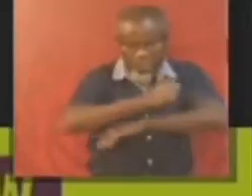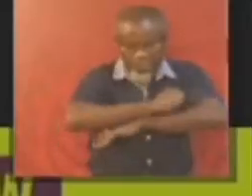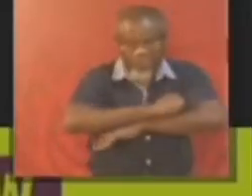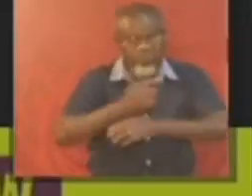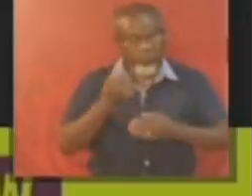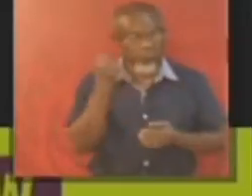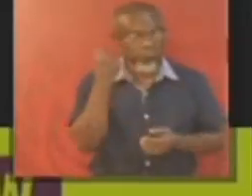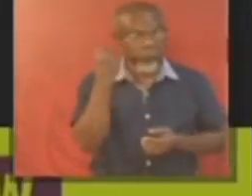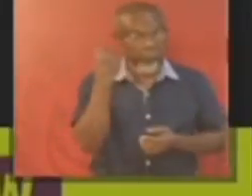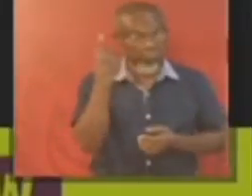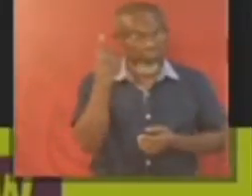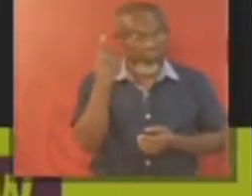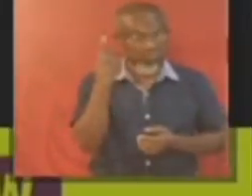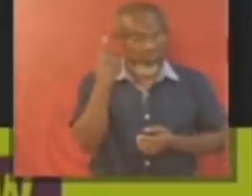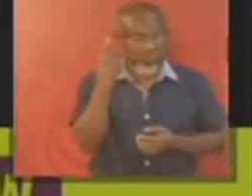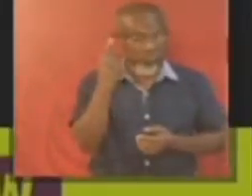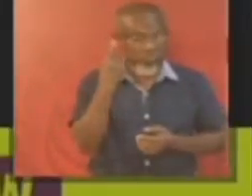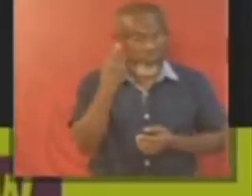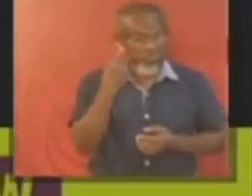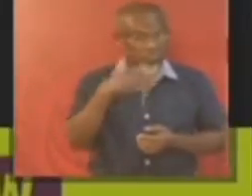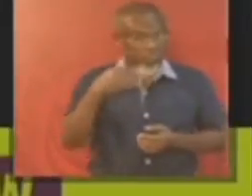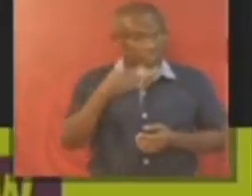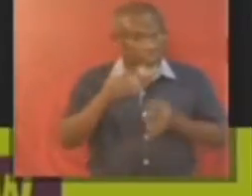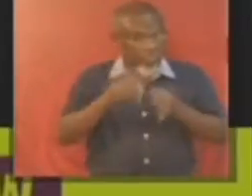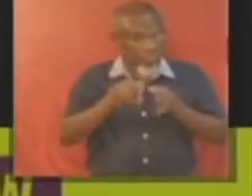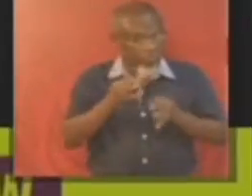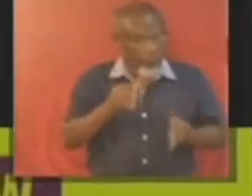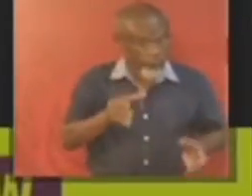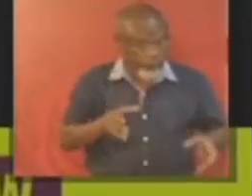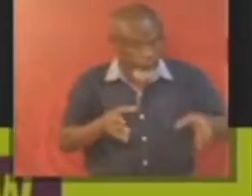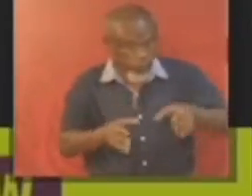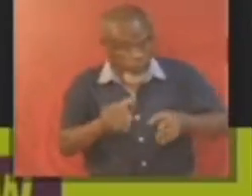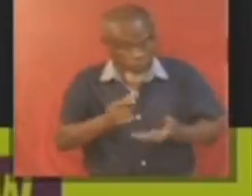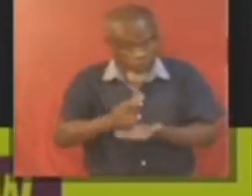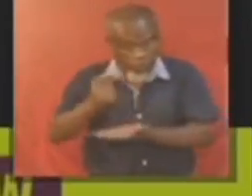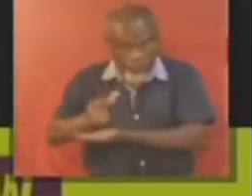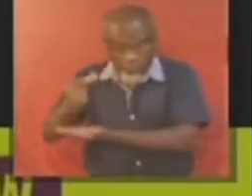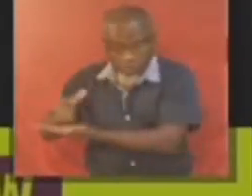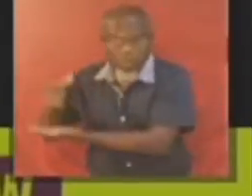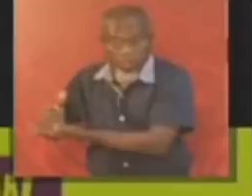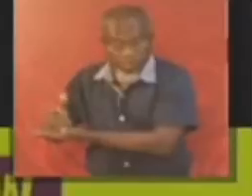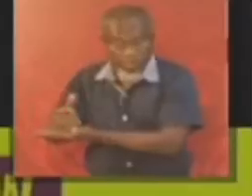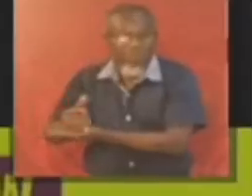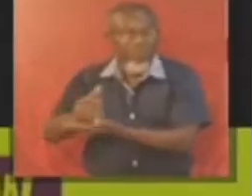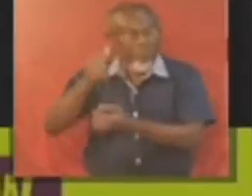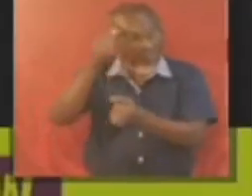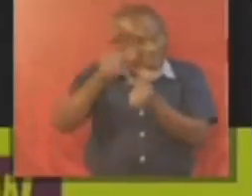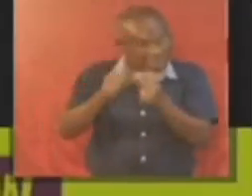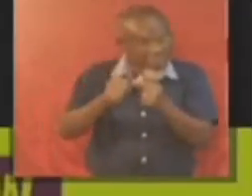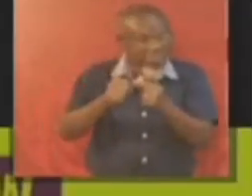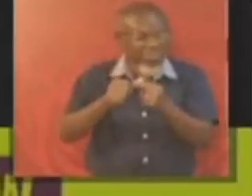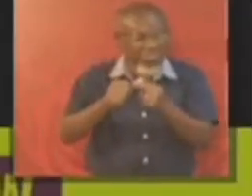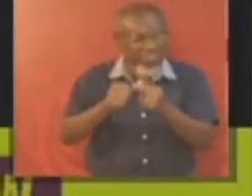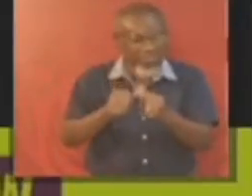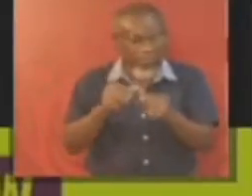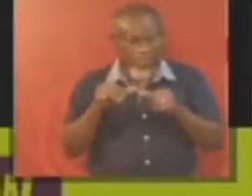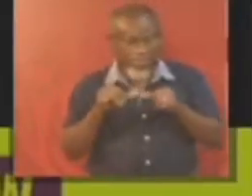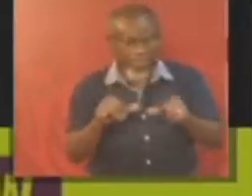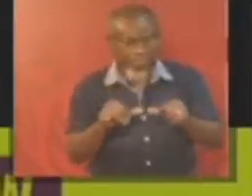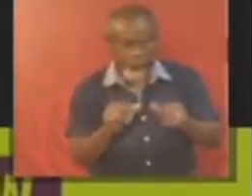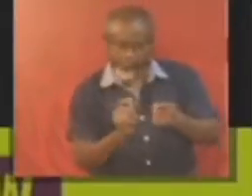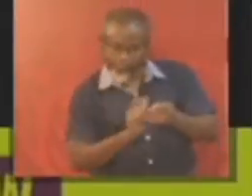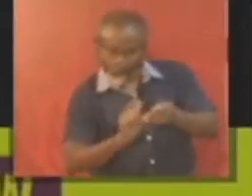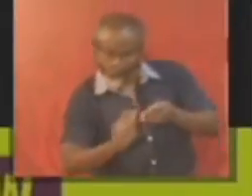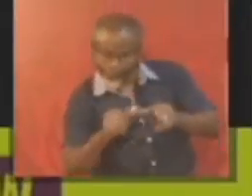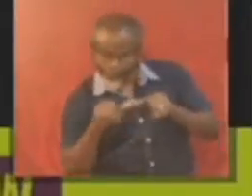bottle. So if you are pouring into other bottles, please be sure to label the bottle to ensure no one thinks it's drinking water. And of course, please